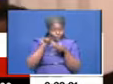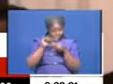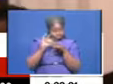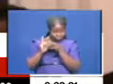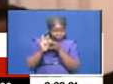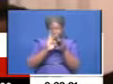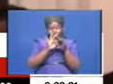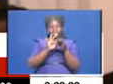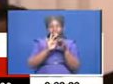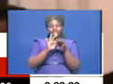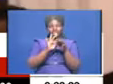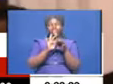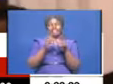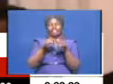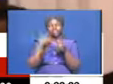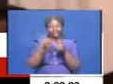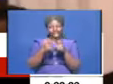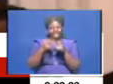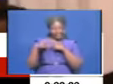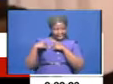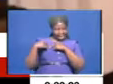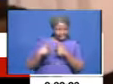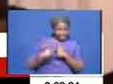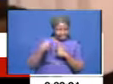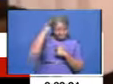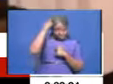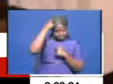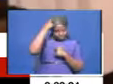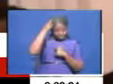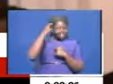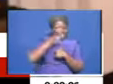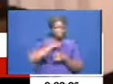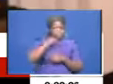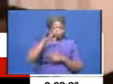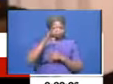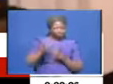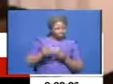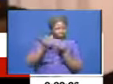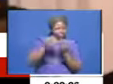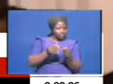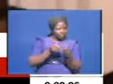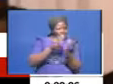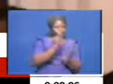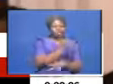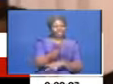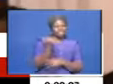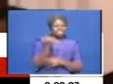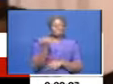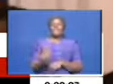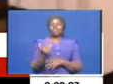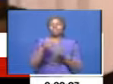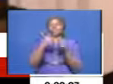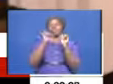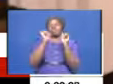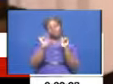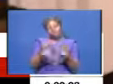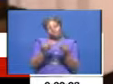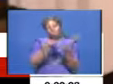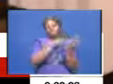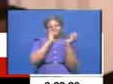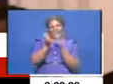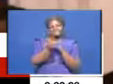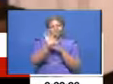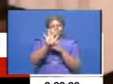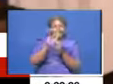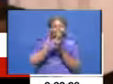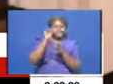bring their hearts and minds and soul to every child, we can transform their learning facilities